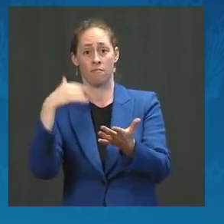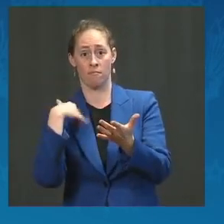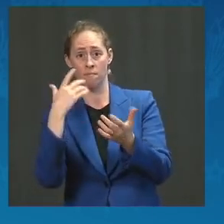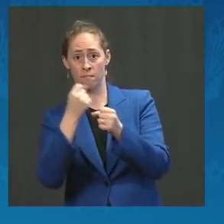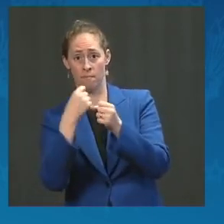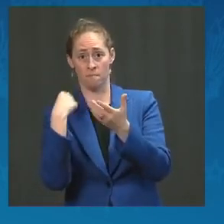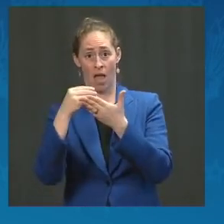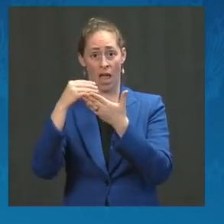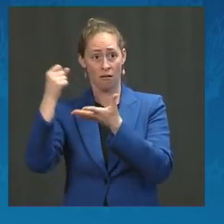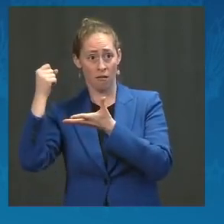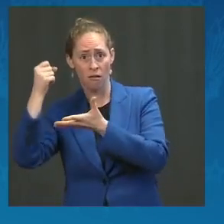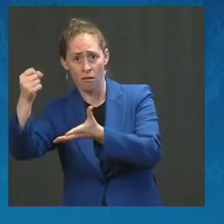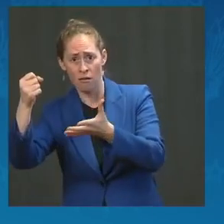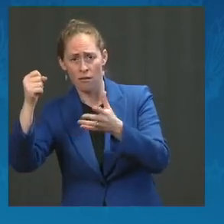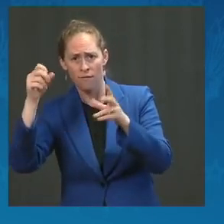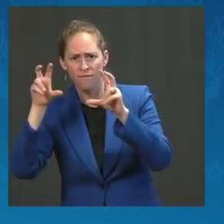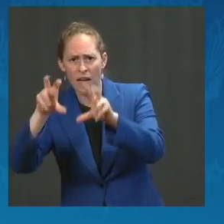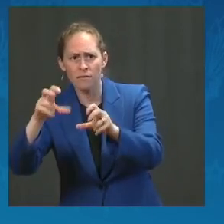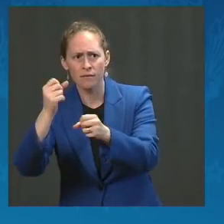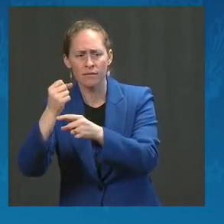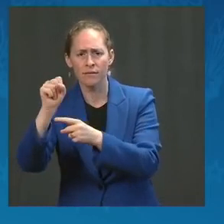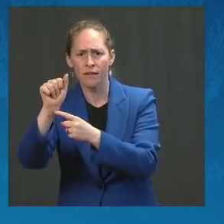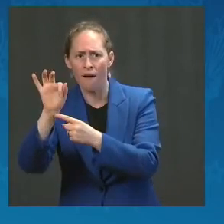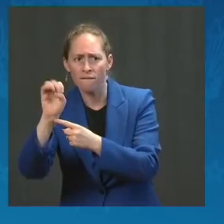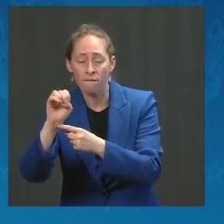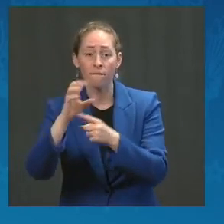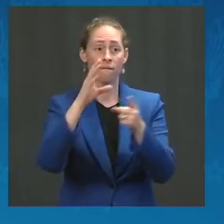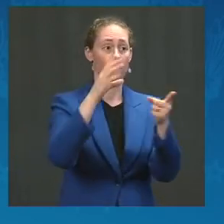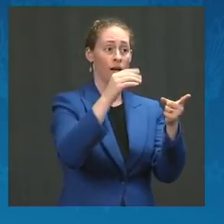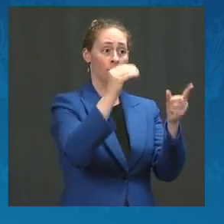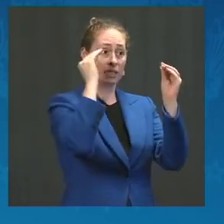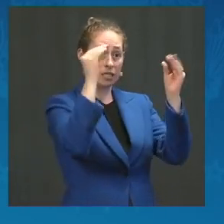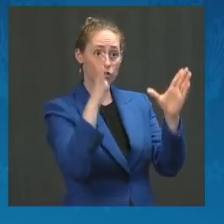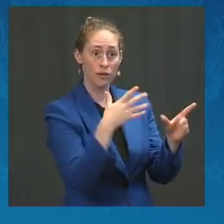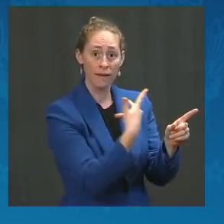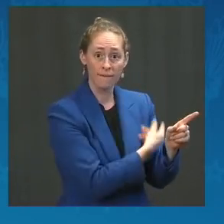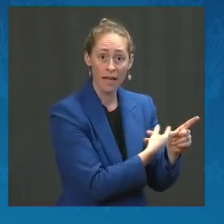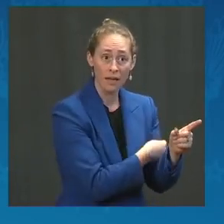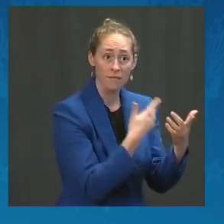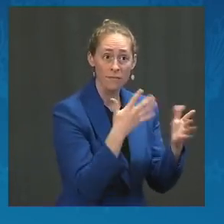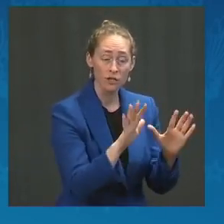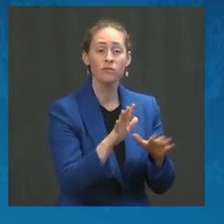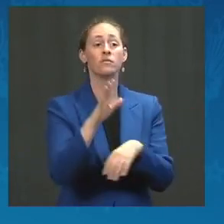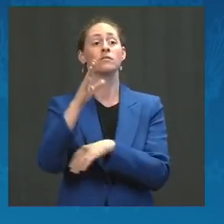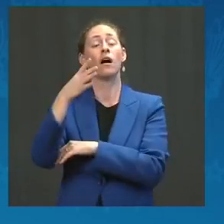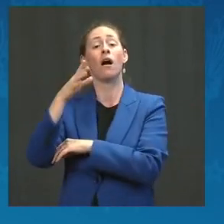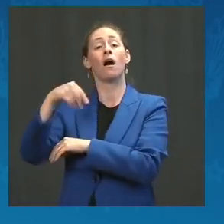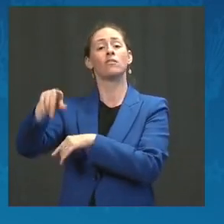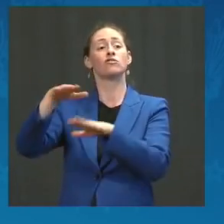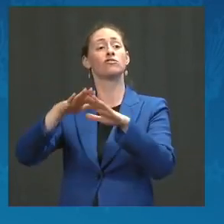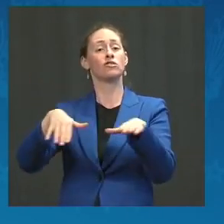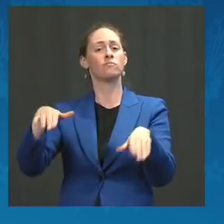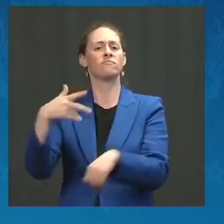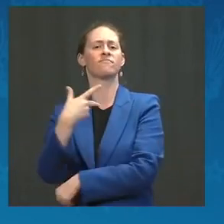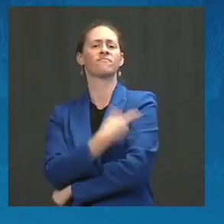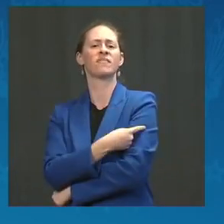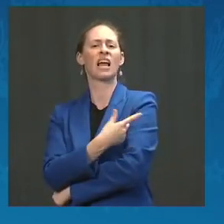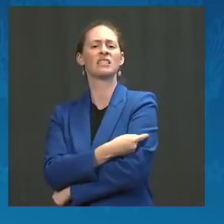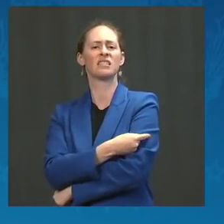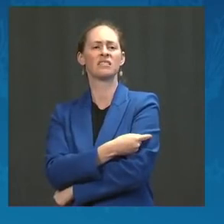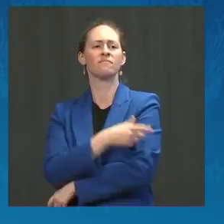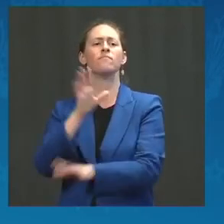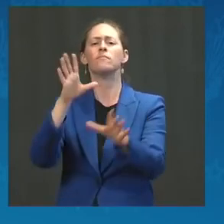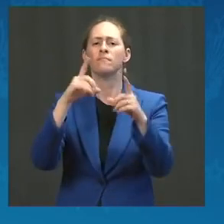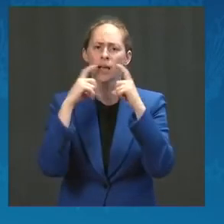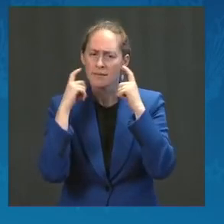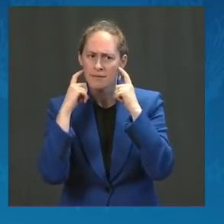and staff, and we can mask up our kids for further protection. But once again, there's one more thing